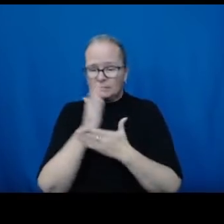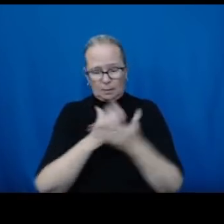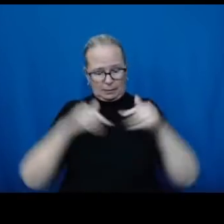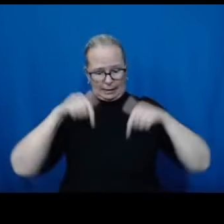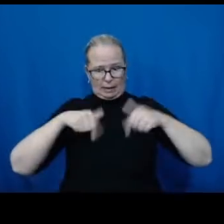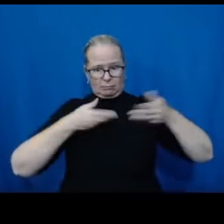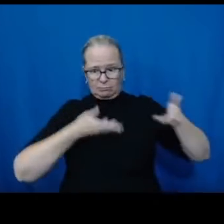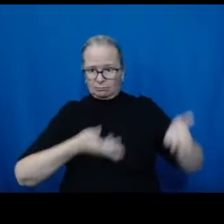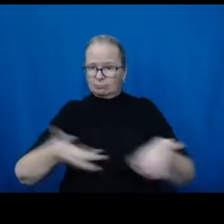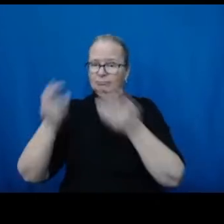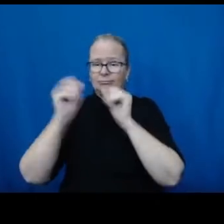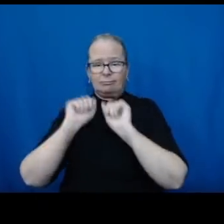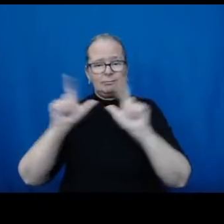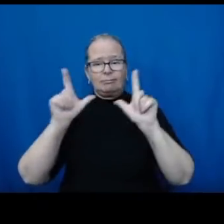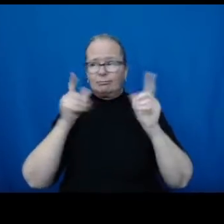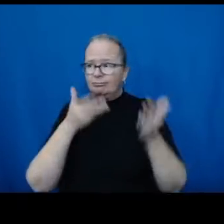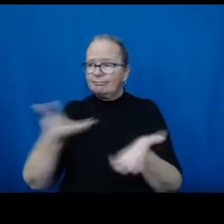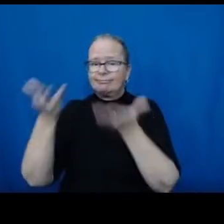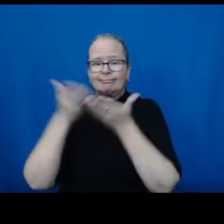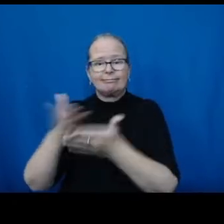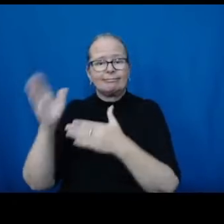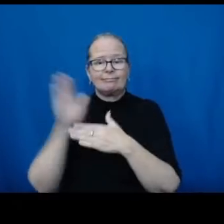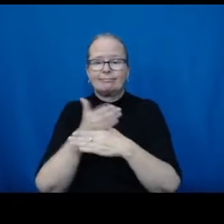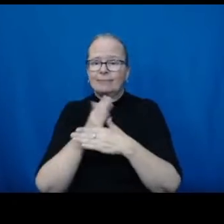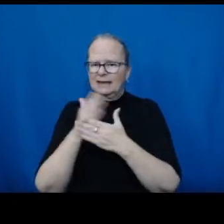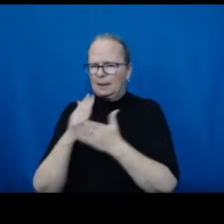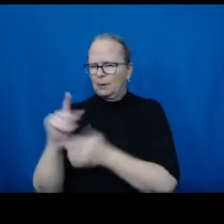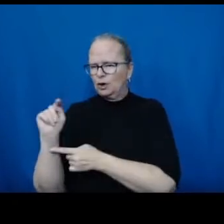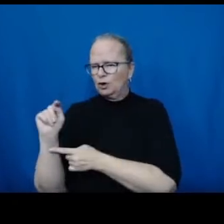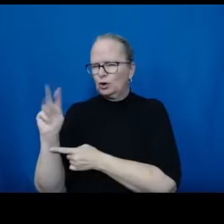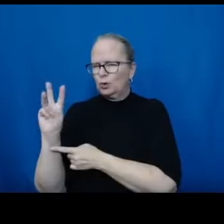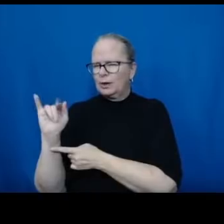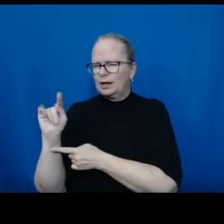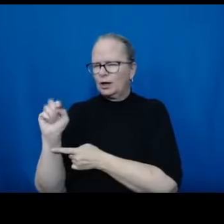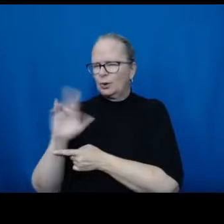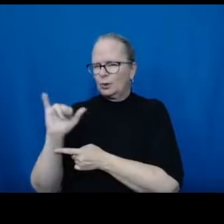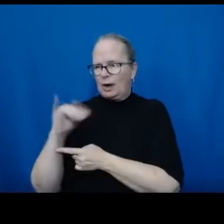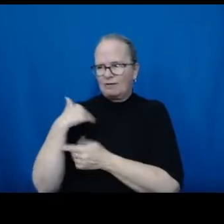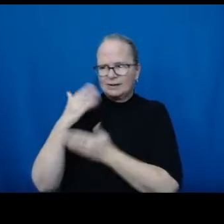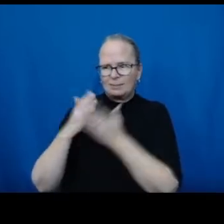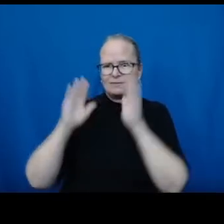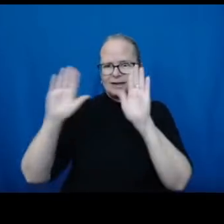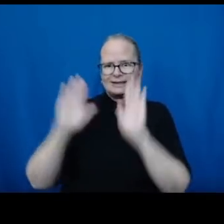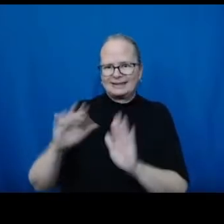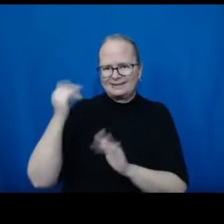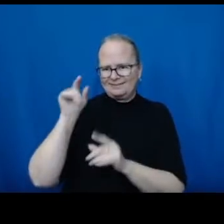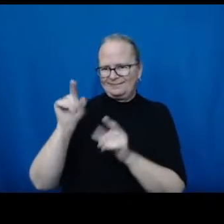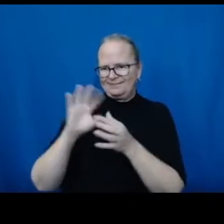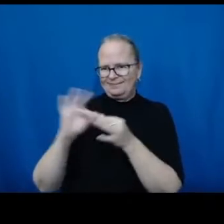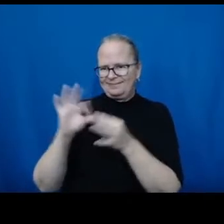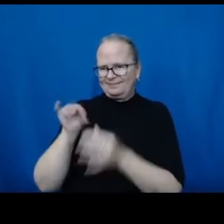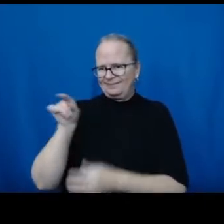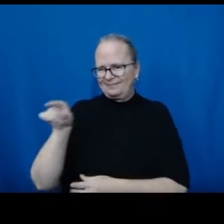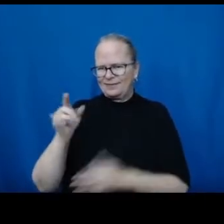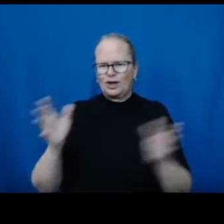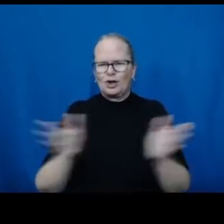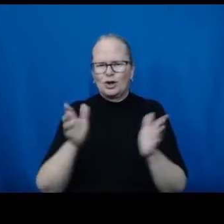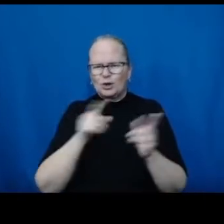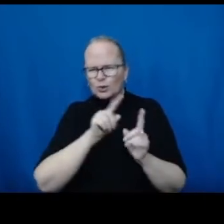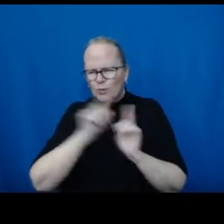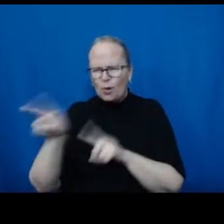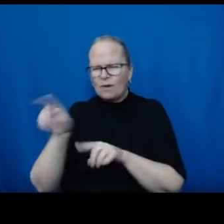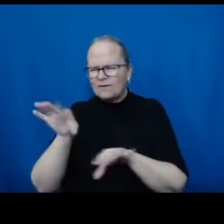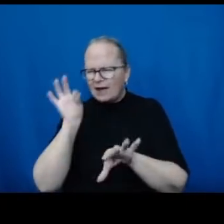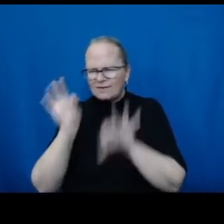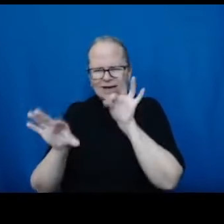lot of fantastic information on them, so I always encourage you to find them. We have a new hashtag today that I think Timothy Colefield's going to hold